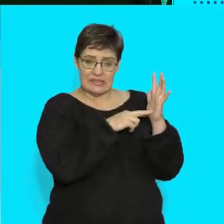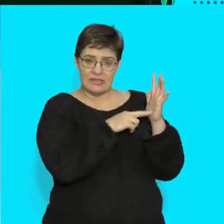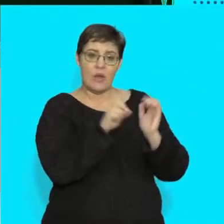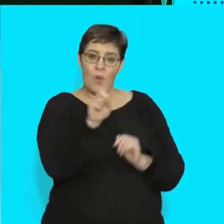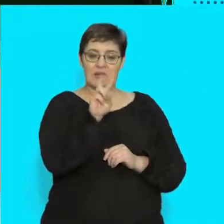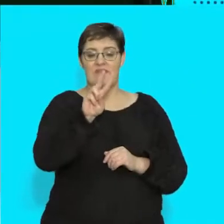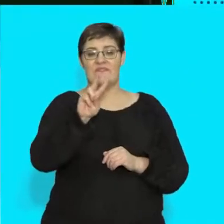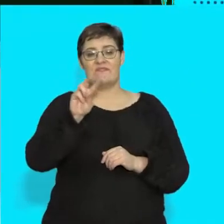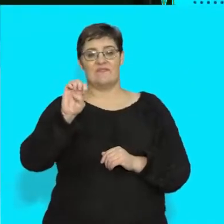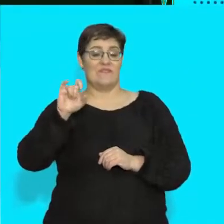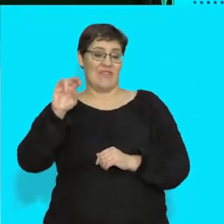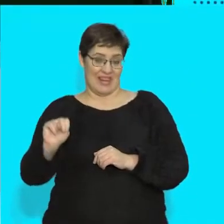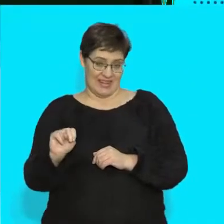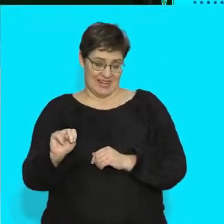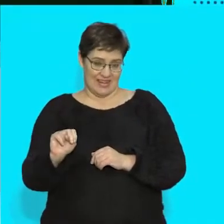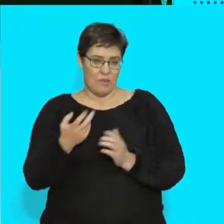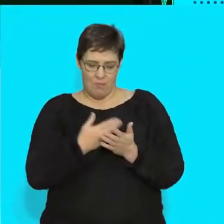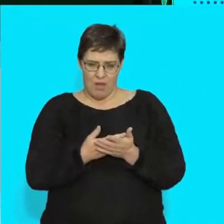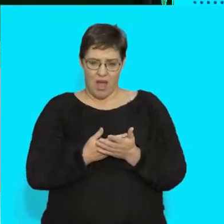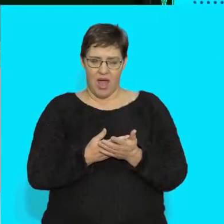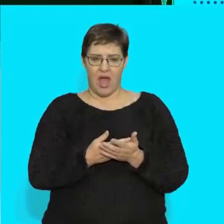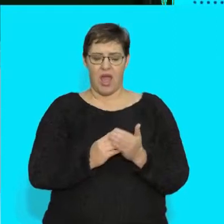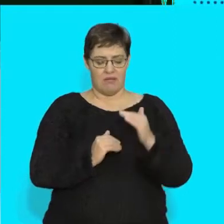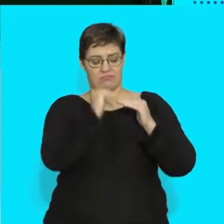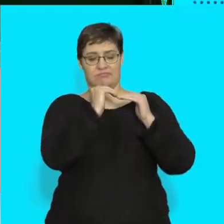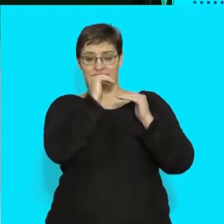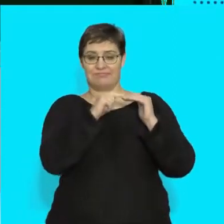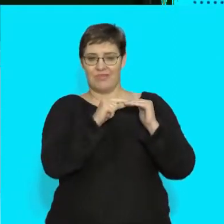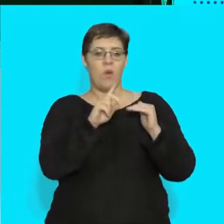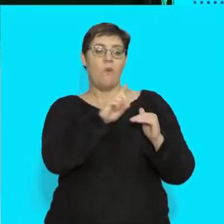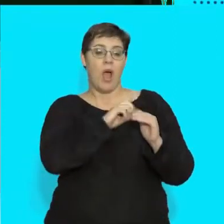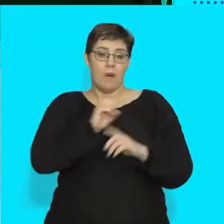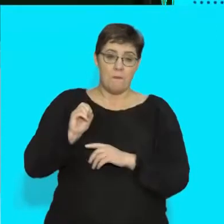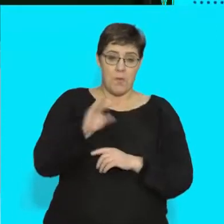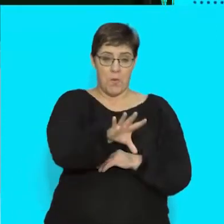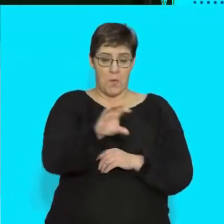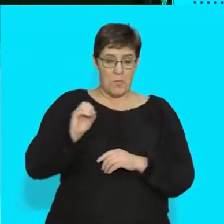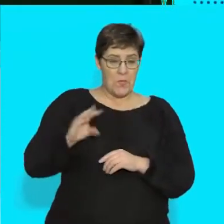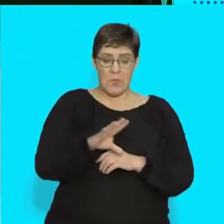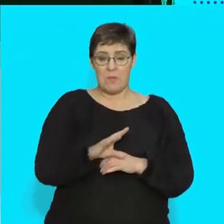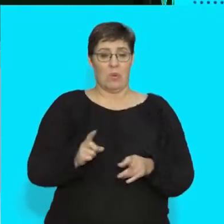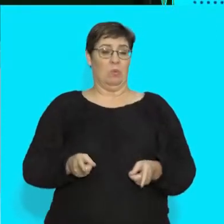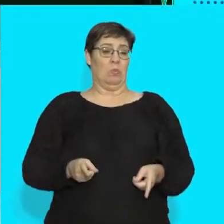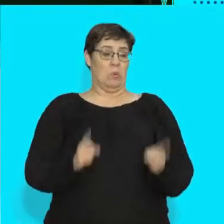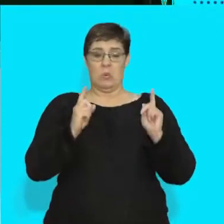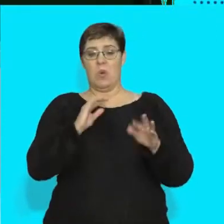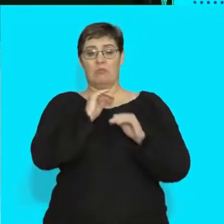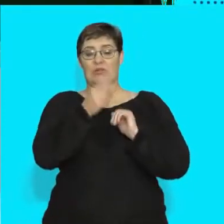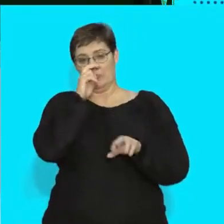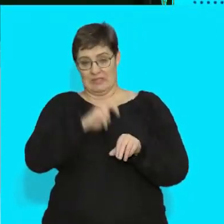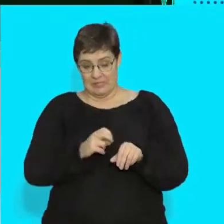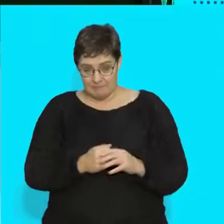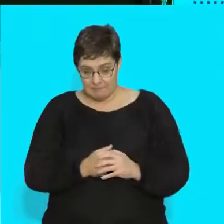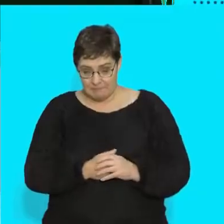going to be the veins. Right, they're closer to the surface because they don't have this, right, dire need to be